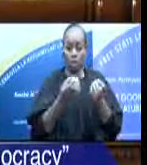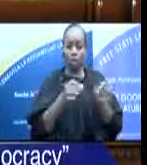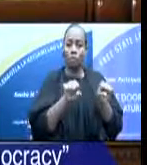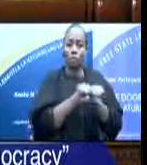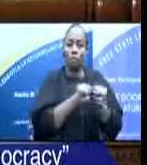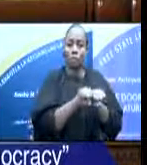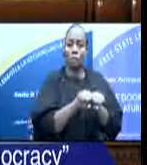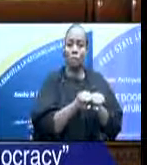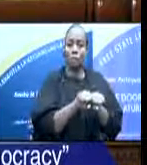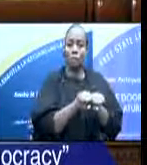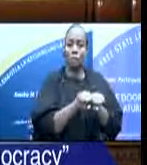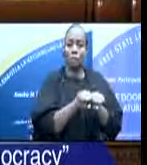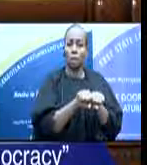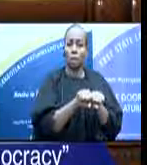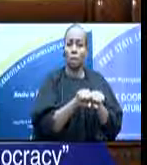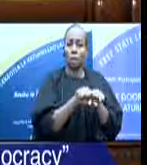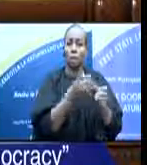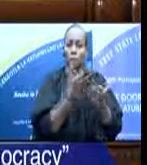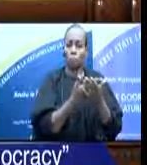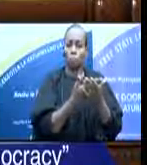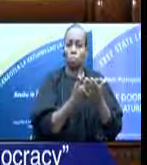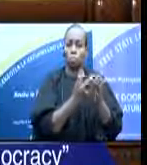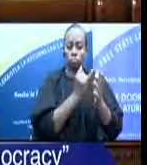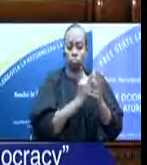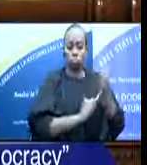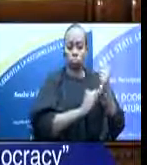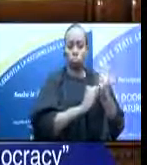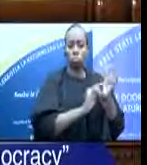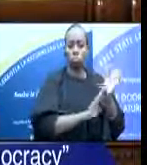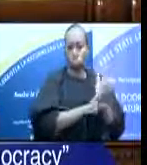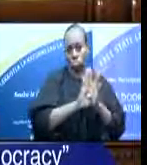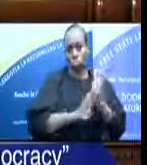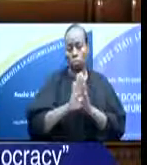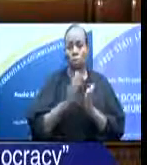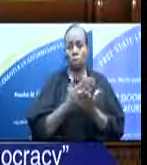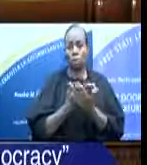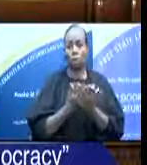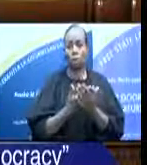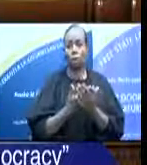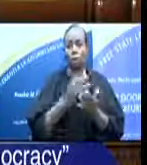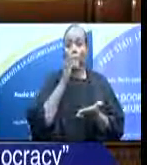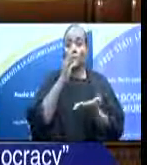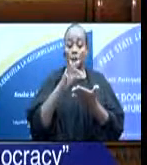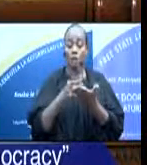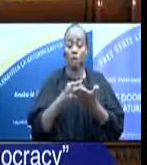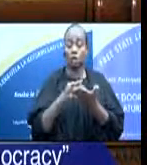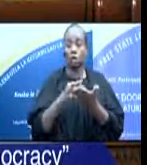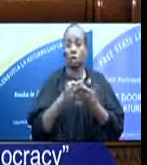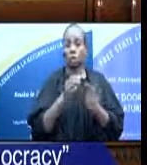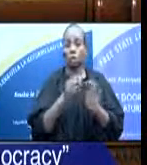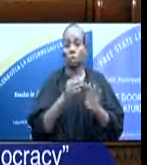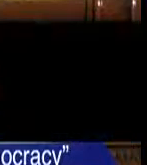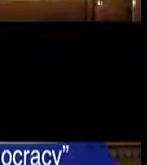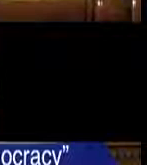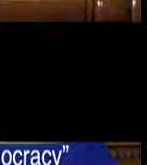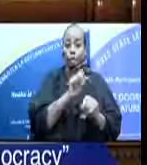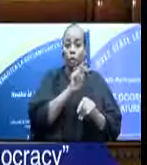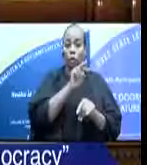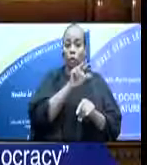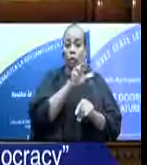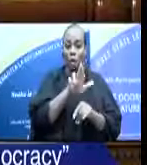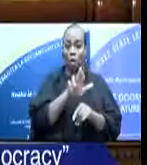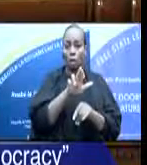employees for them to excel in their individual careers. Application for such were between 28 February and 22